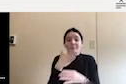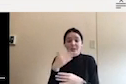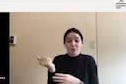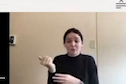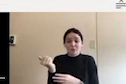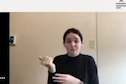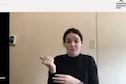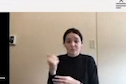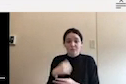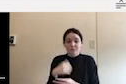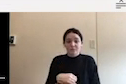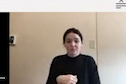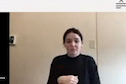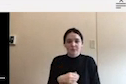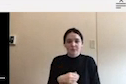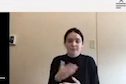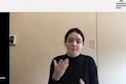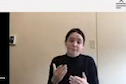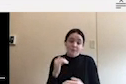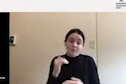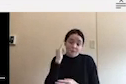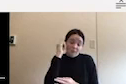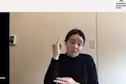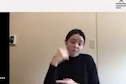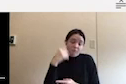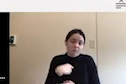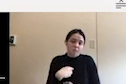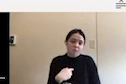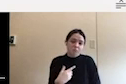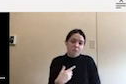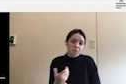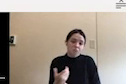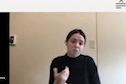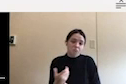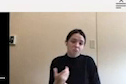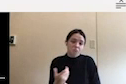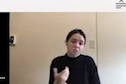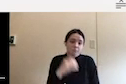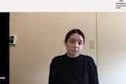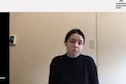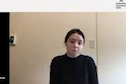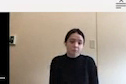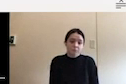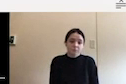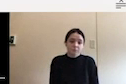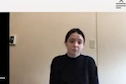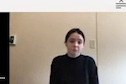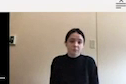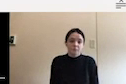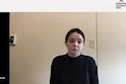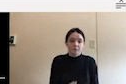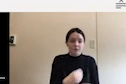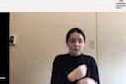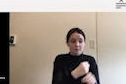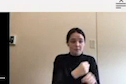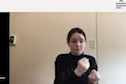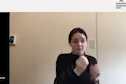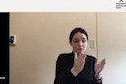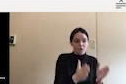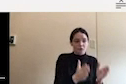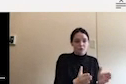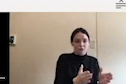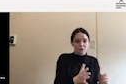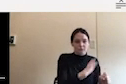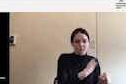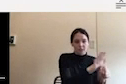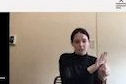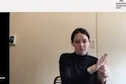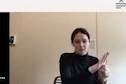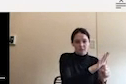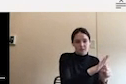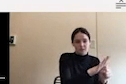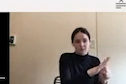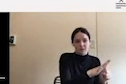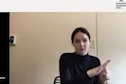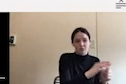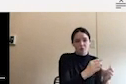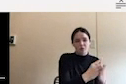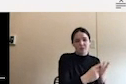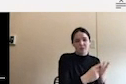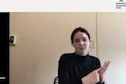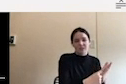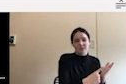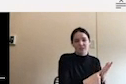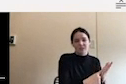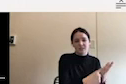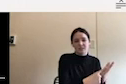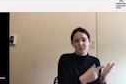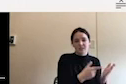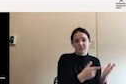It's just an idea. It's just a thought. The beauty of maker spaces, when we're talking about maker spaces, is that they are a